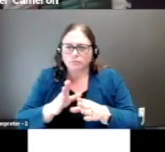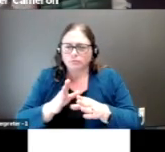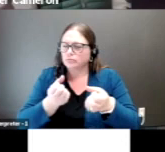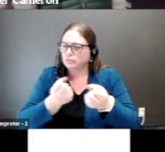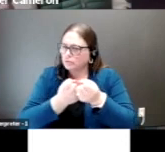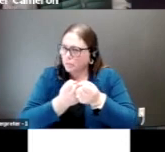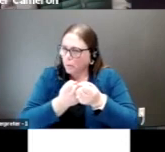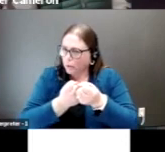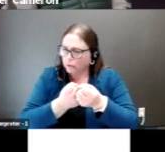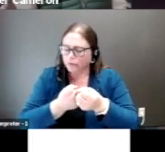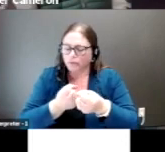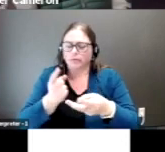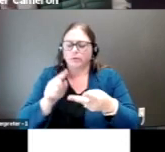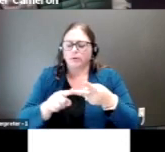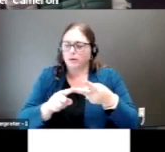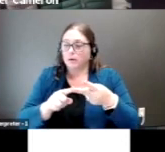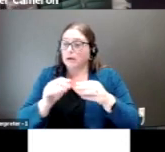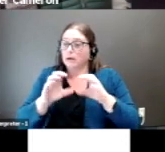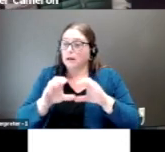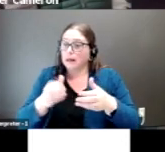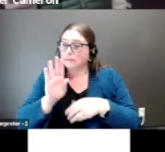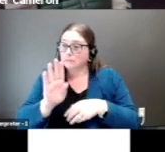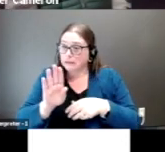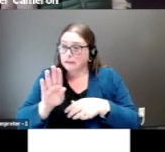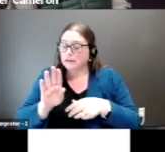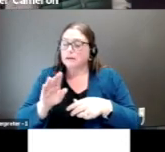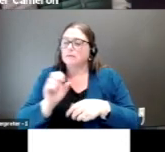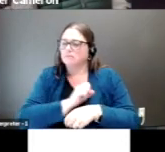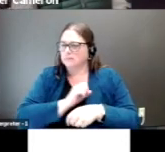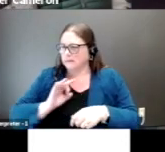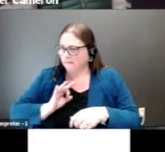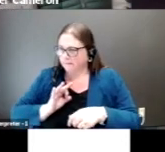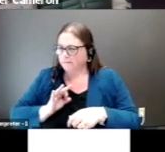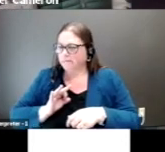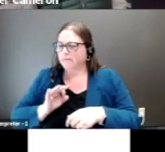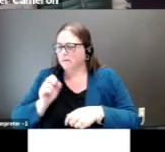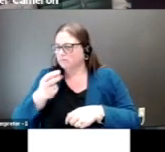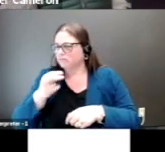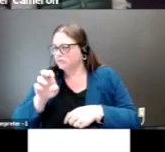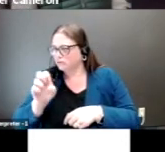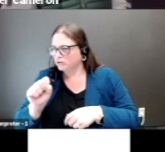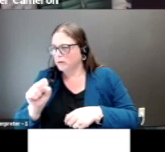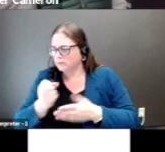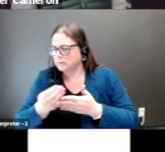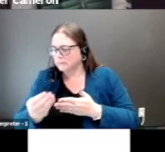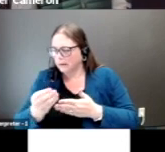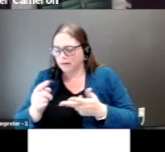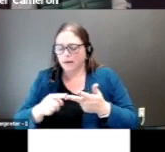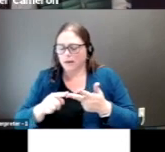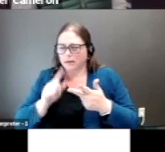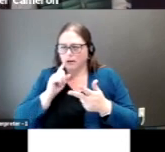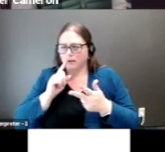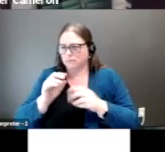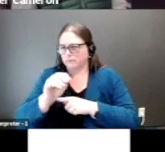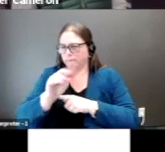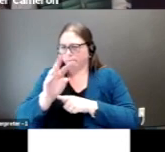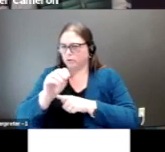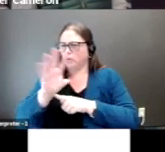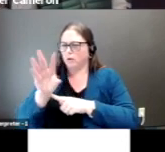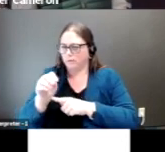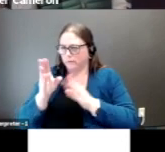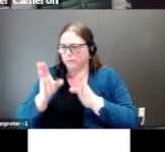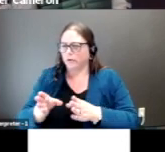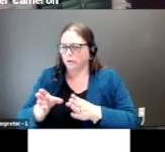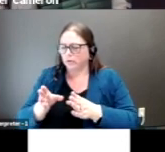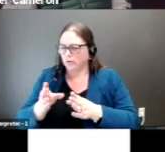they have staff, that Class B shares, and then they have the actual member photographer providers, and there's